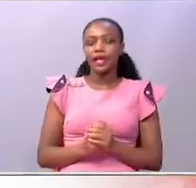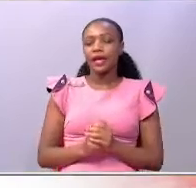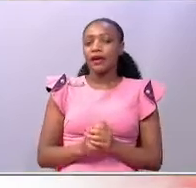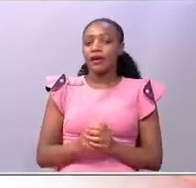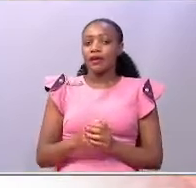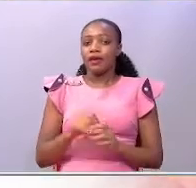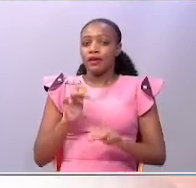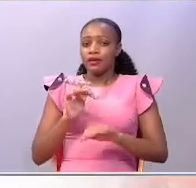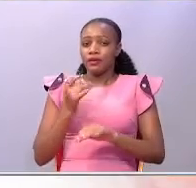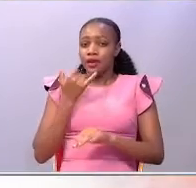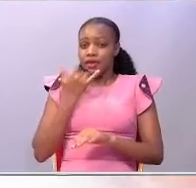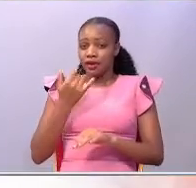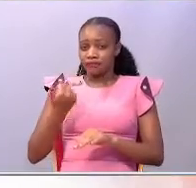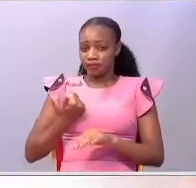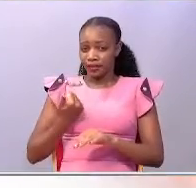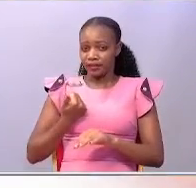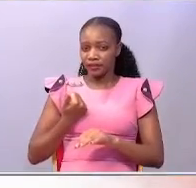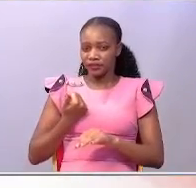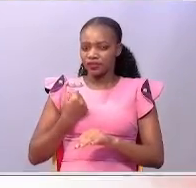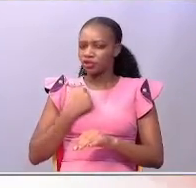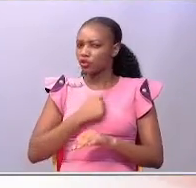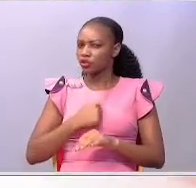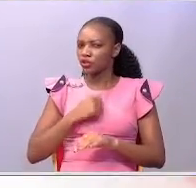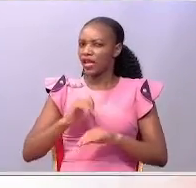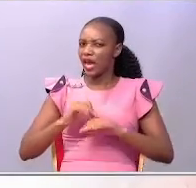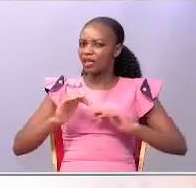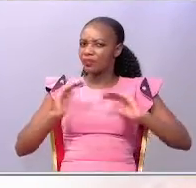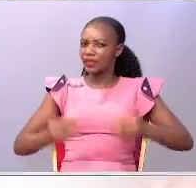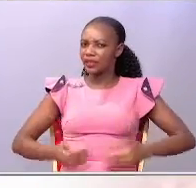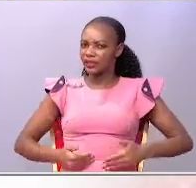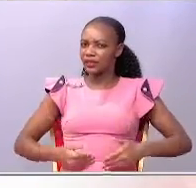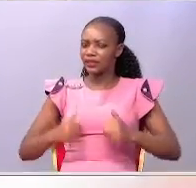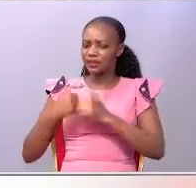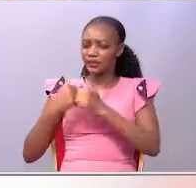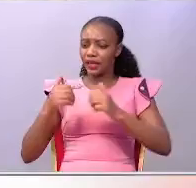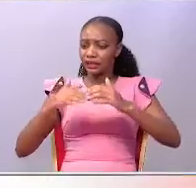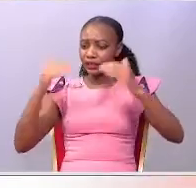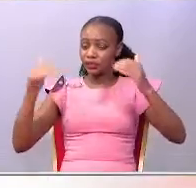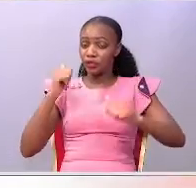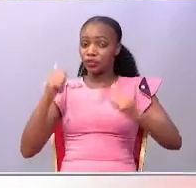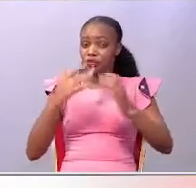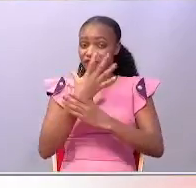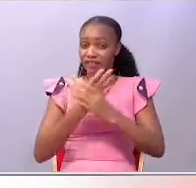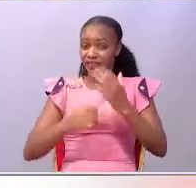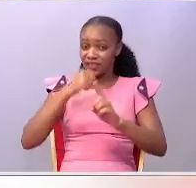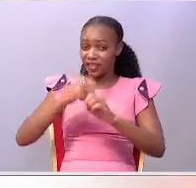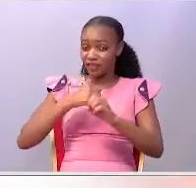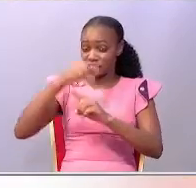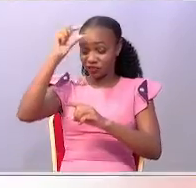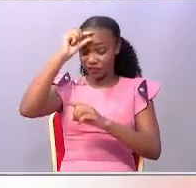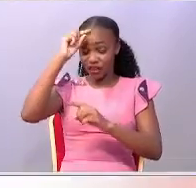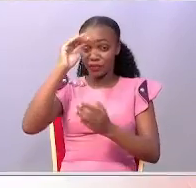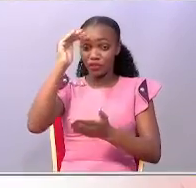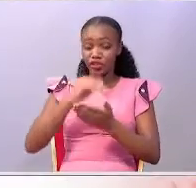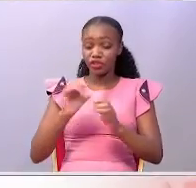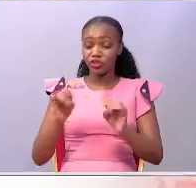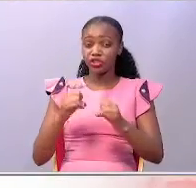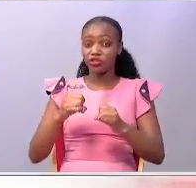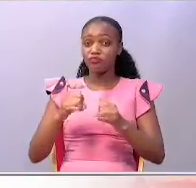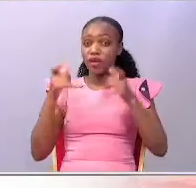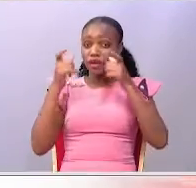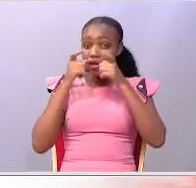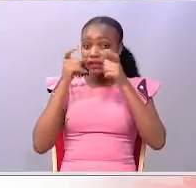And adolescent pregnancies are among challenges frustrating efforts by the government to reduce new HIV